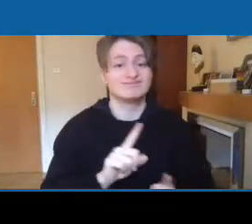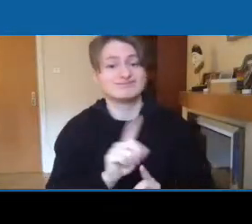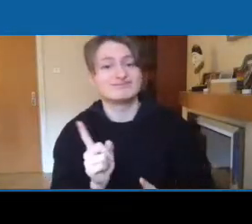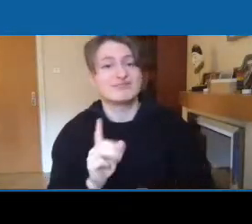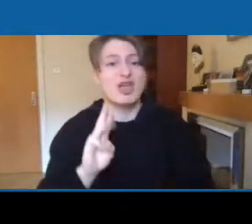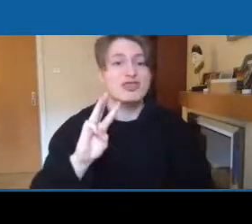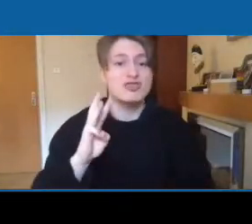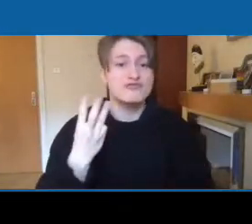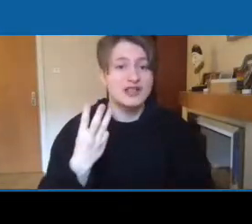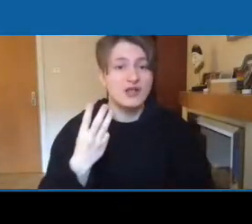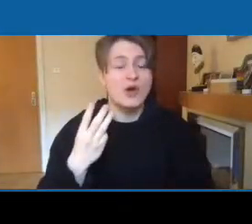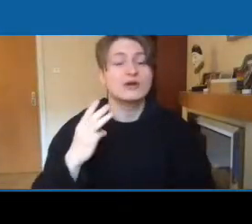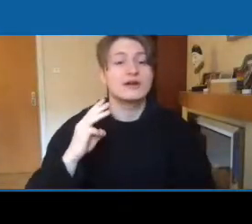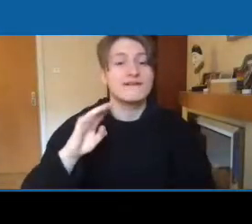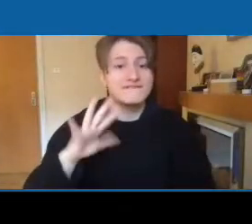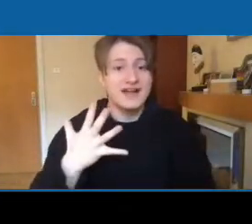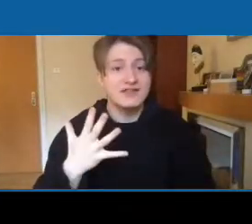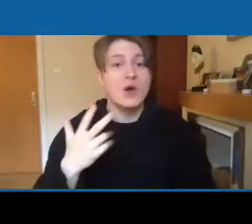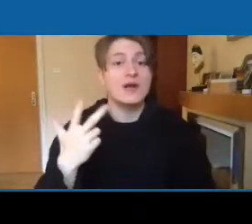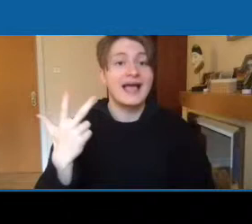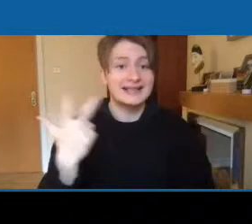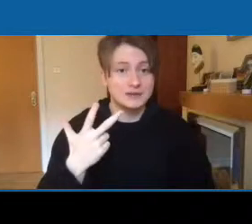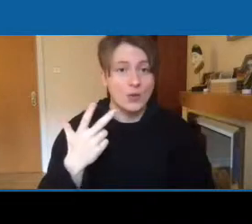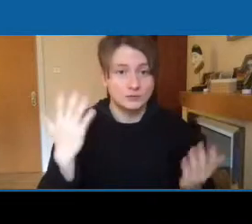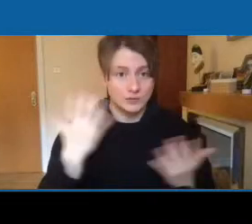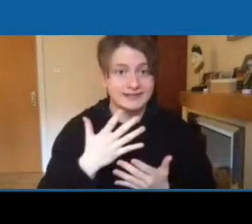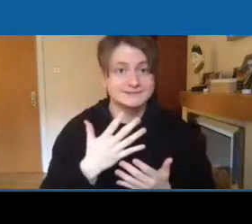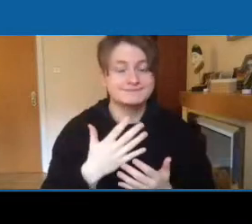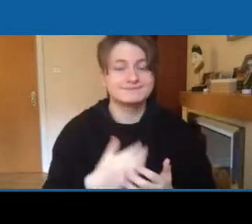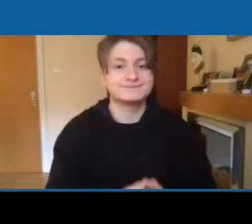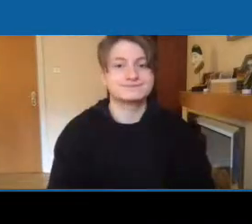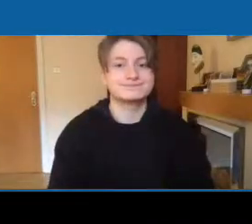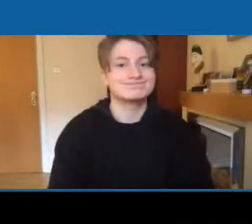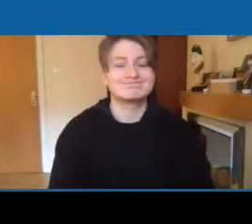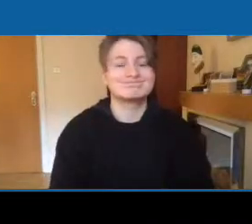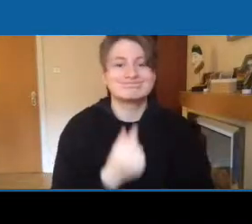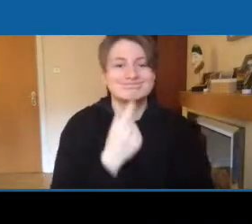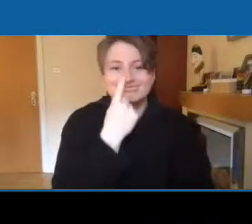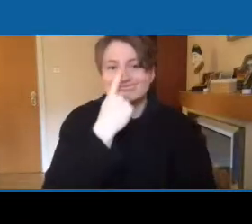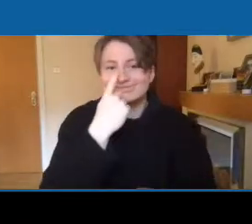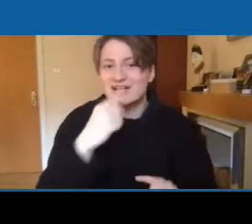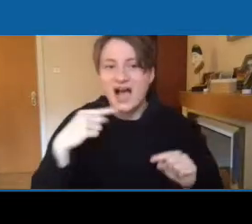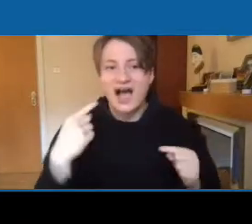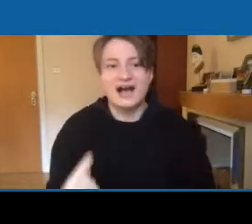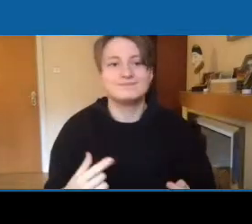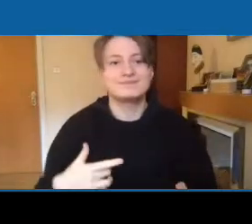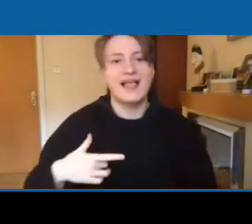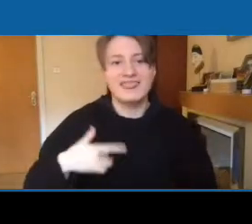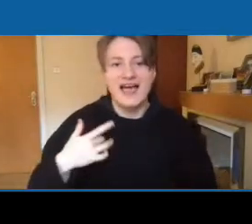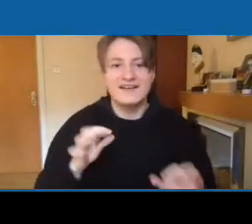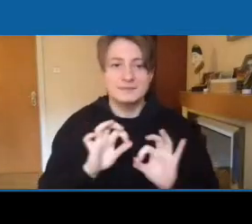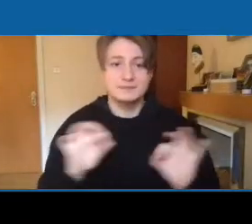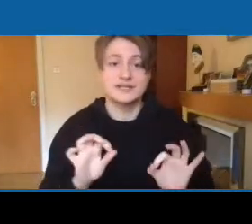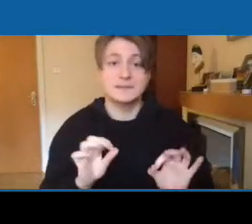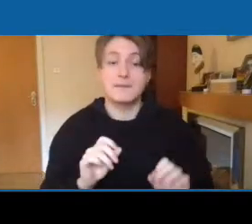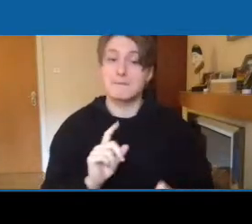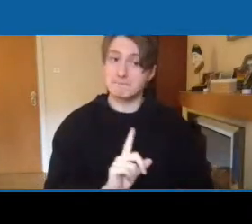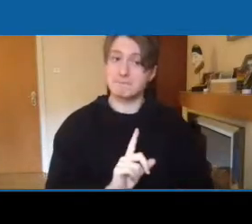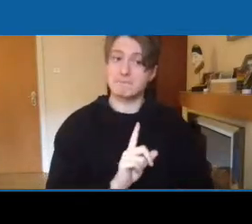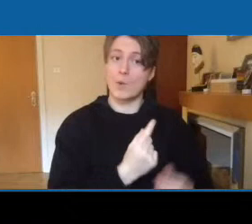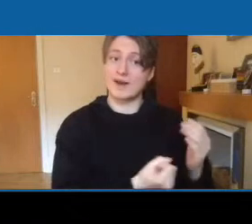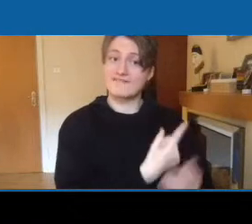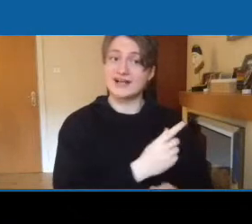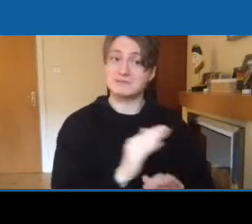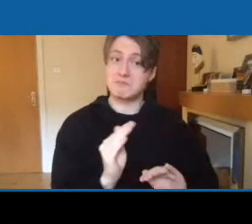and one at 8 o'clock in the evening. We're not able to put out live content this weekend, with the exception of one very special event